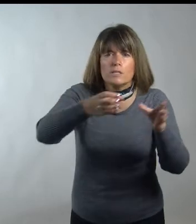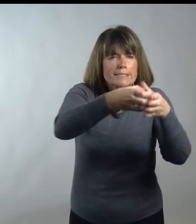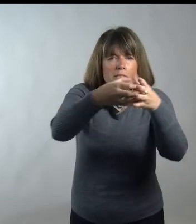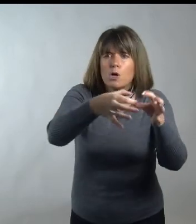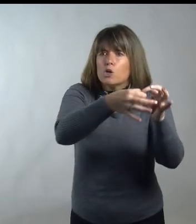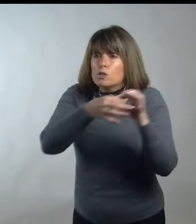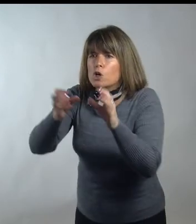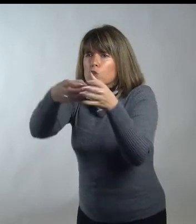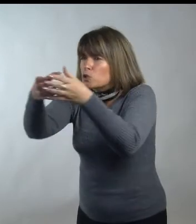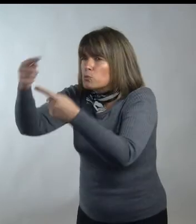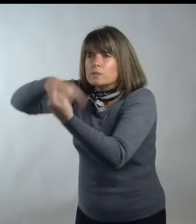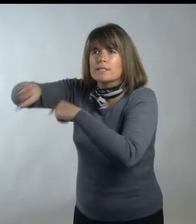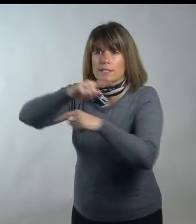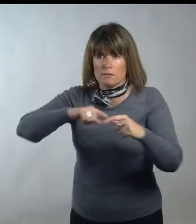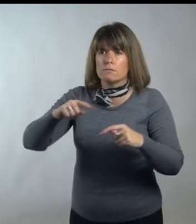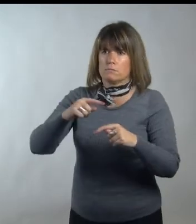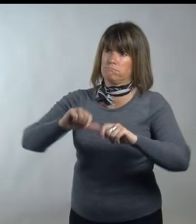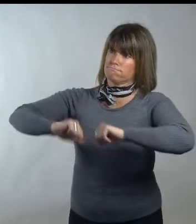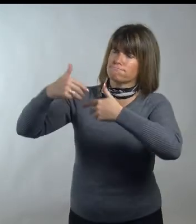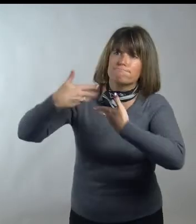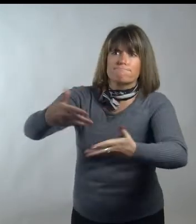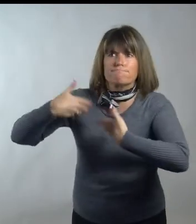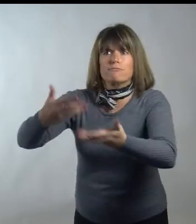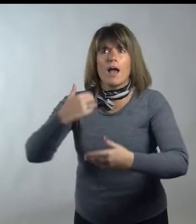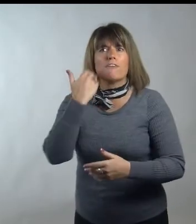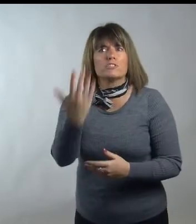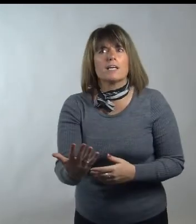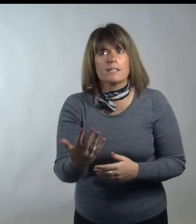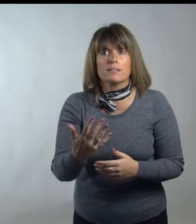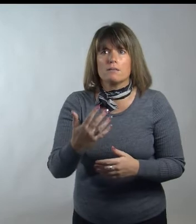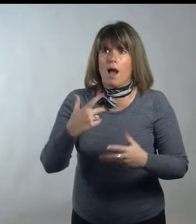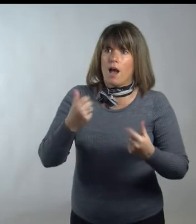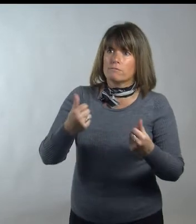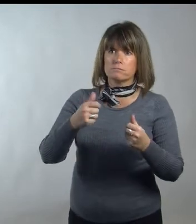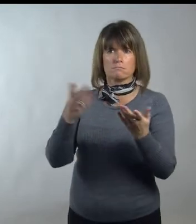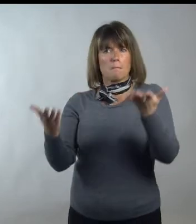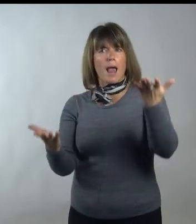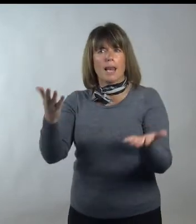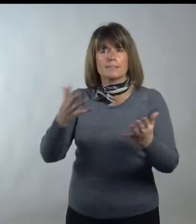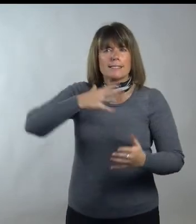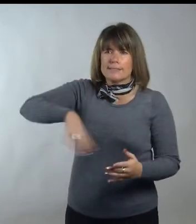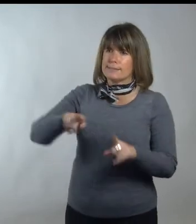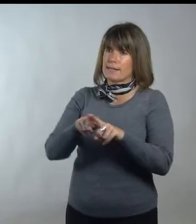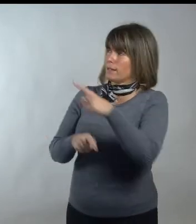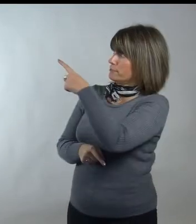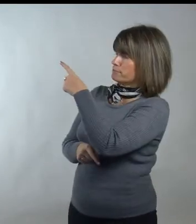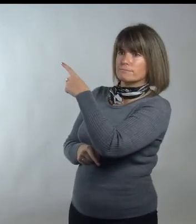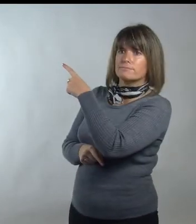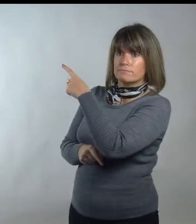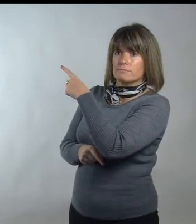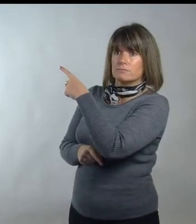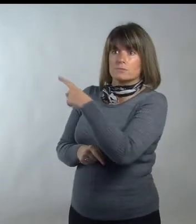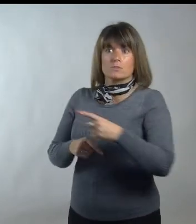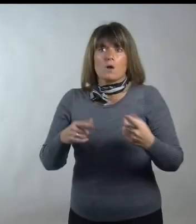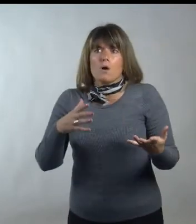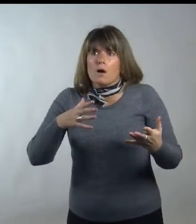this is happening. To do all this, we need to change the balance, so more of our money goes on high-quality services